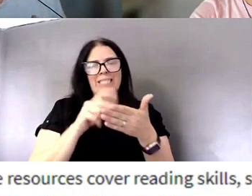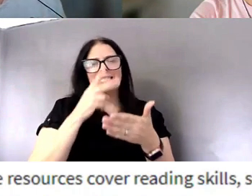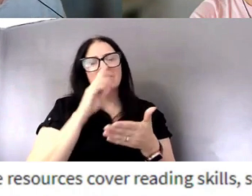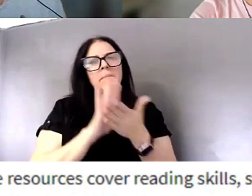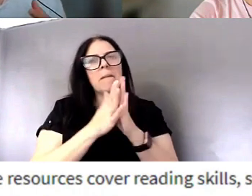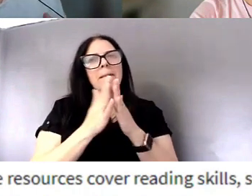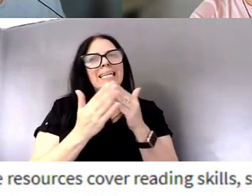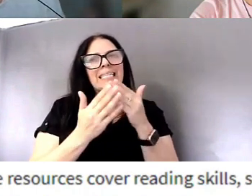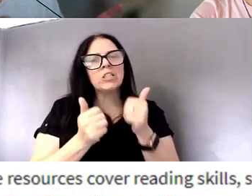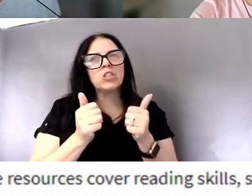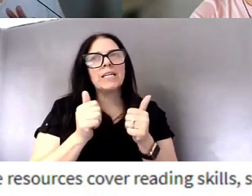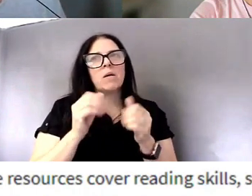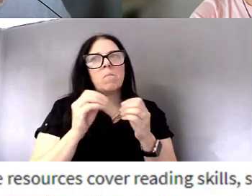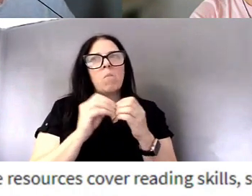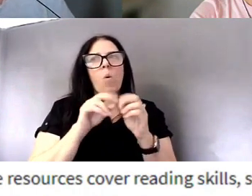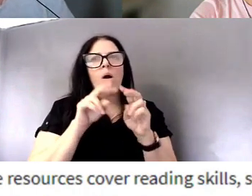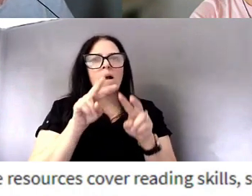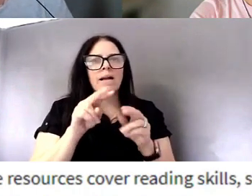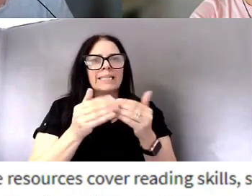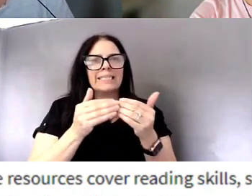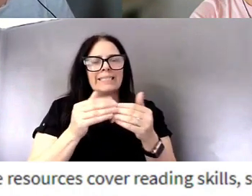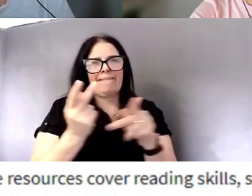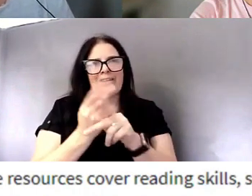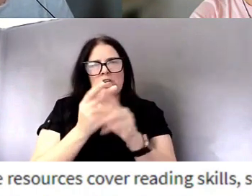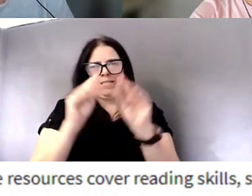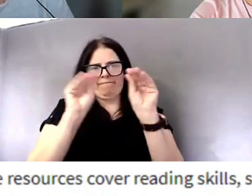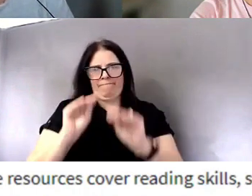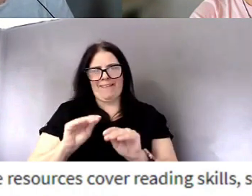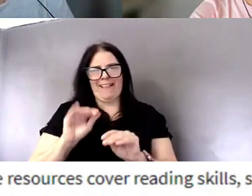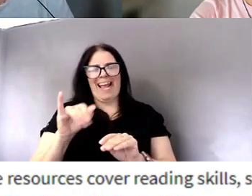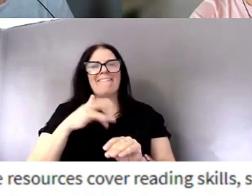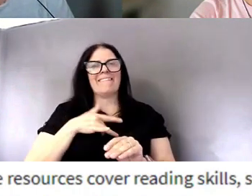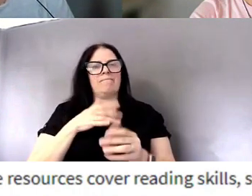easy and ideal to organize it this way.